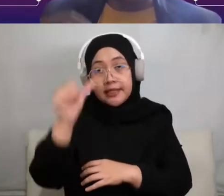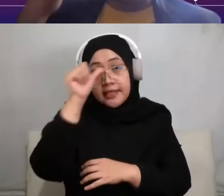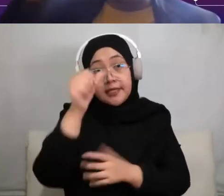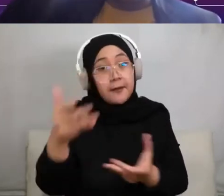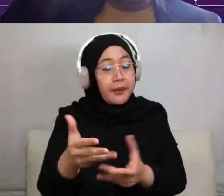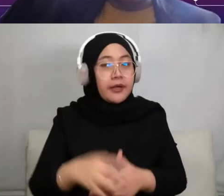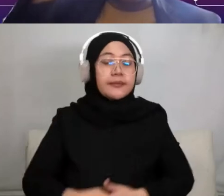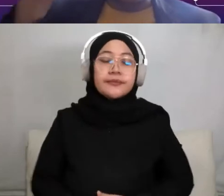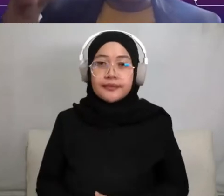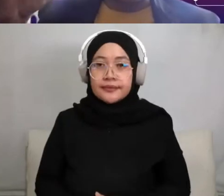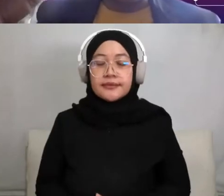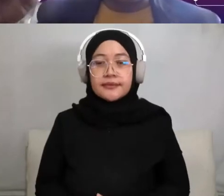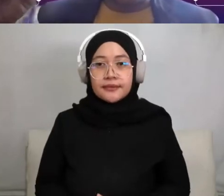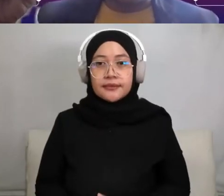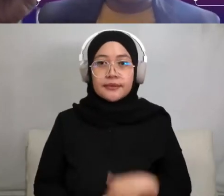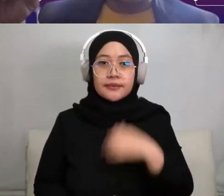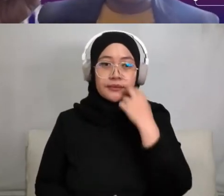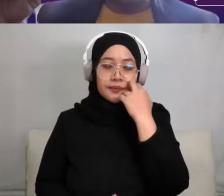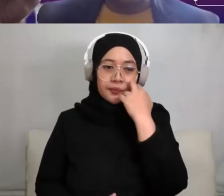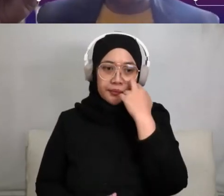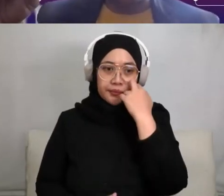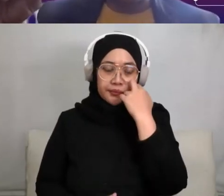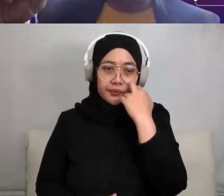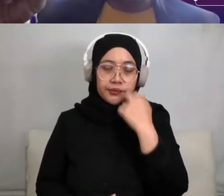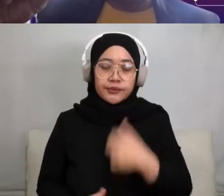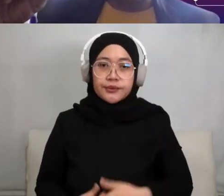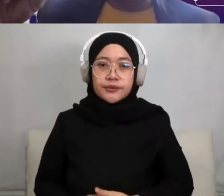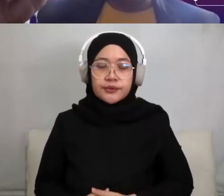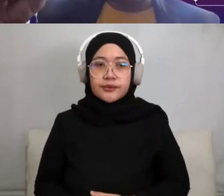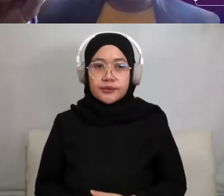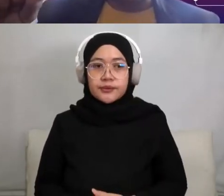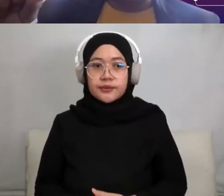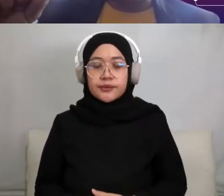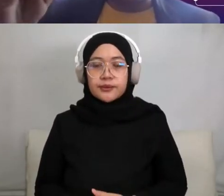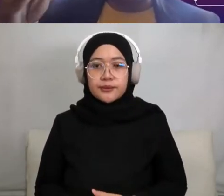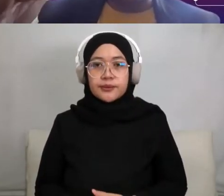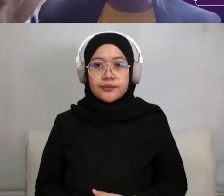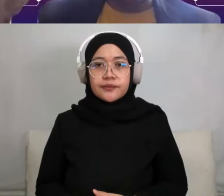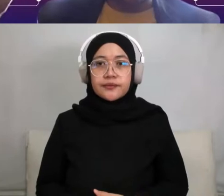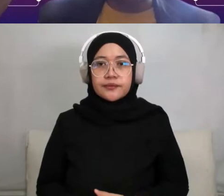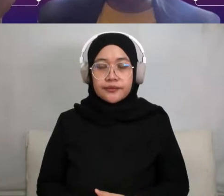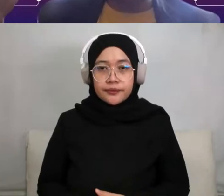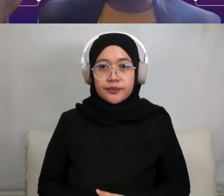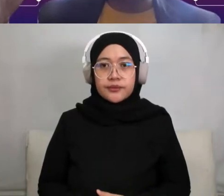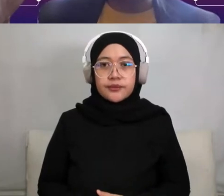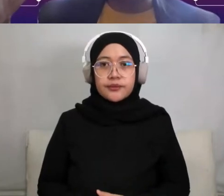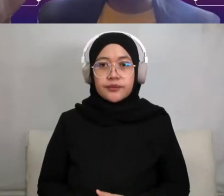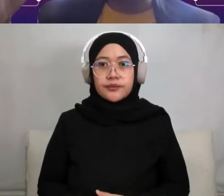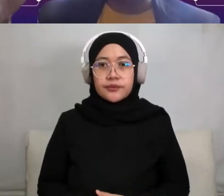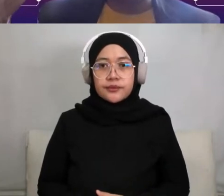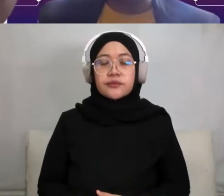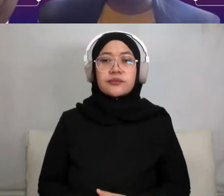There are testing centers, there are rules which are already framed, which mention that there is a higher cap on